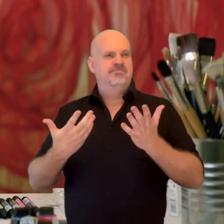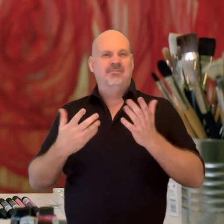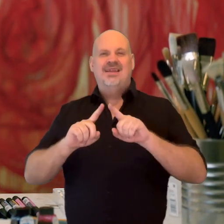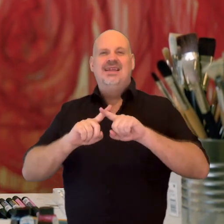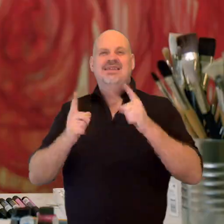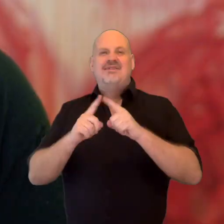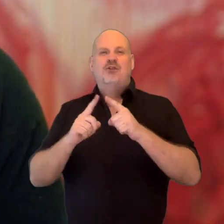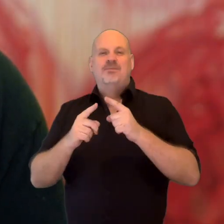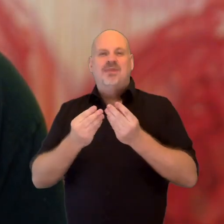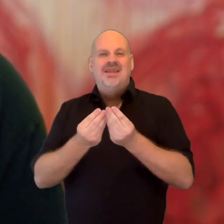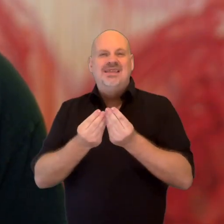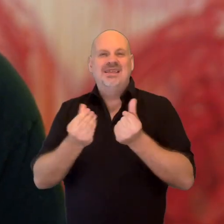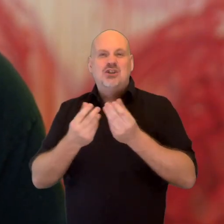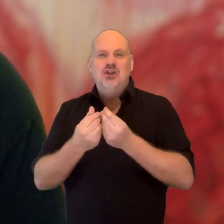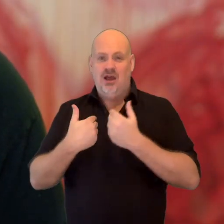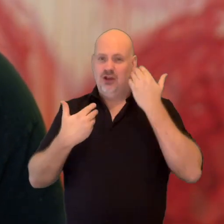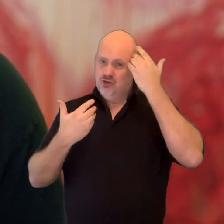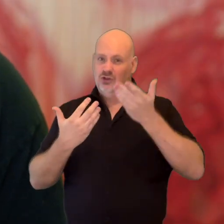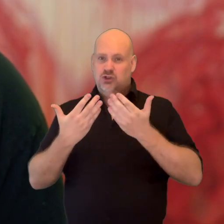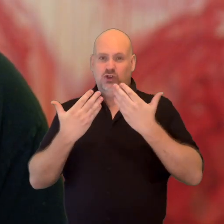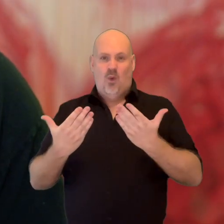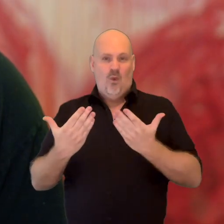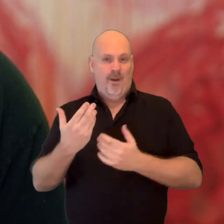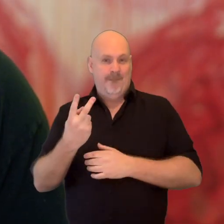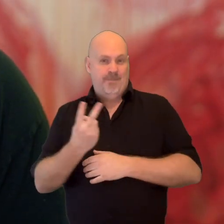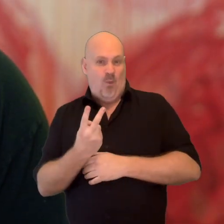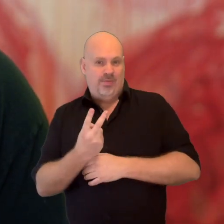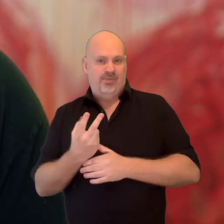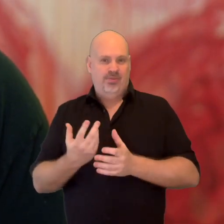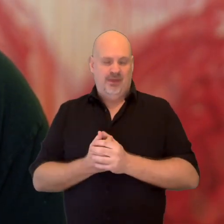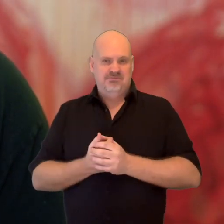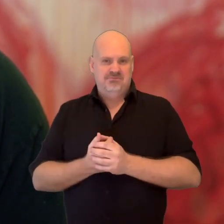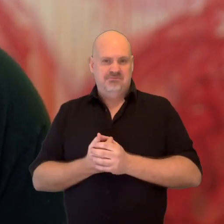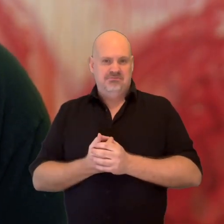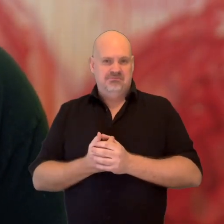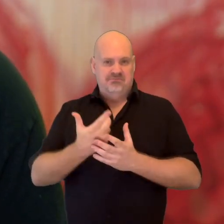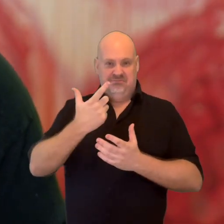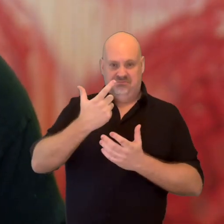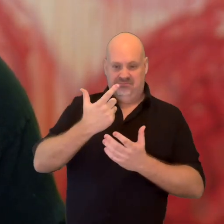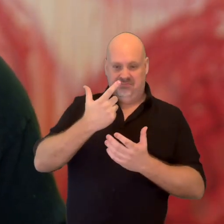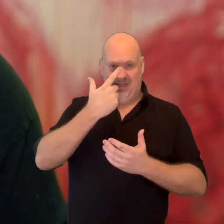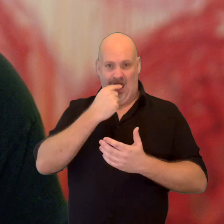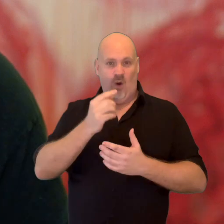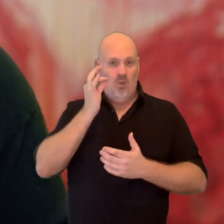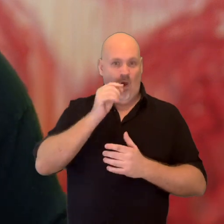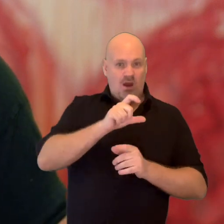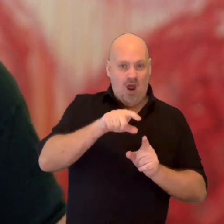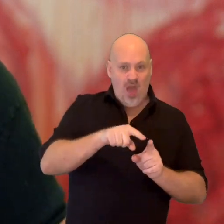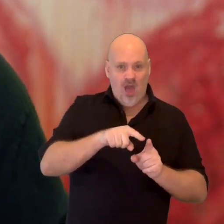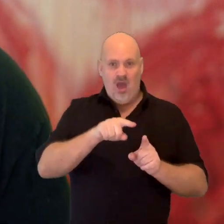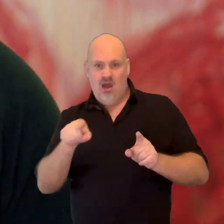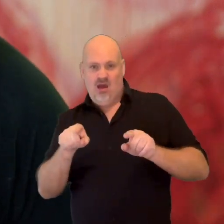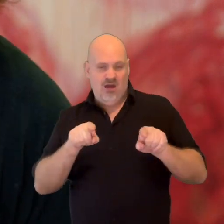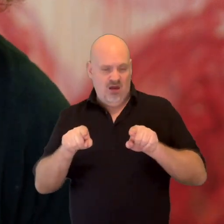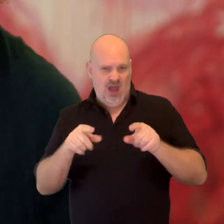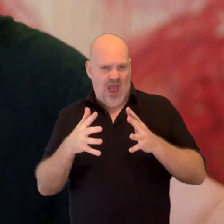different textures. I'm going to show you both ways that you can use watercolour, or different ways that you can use watercolour, but the first